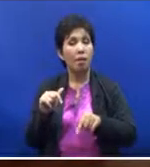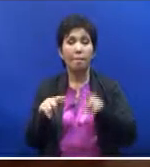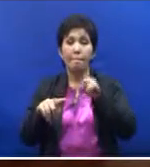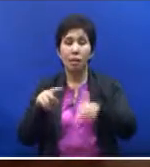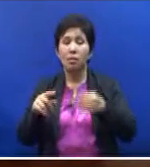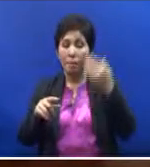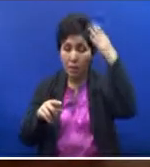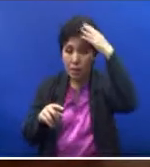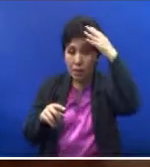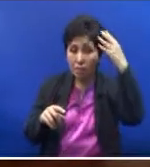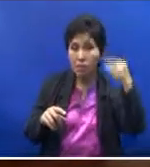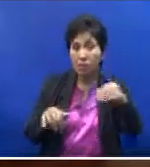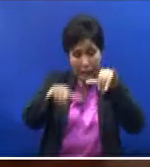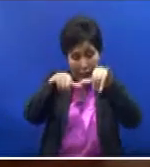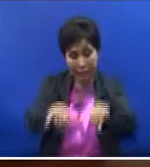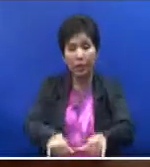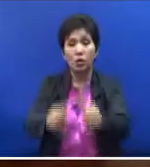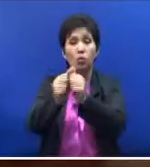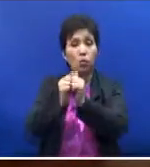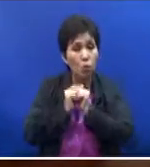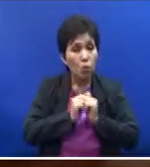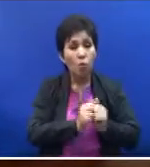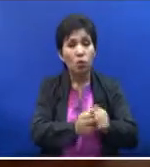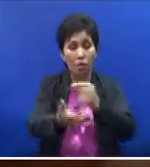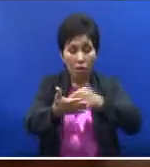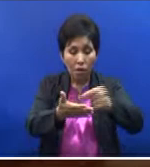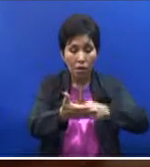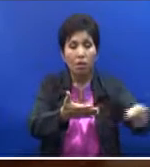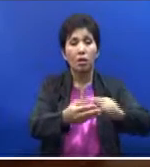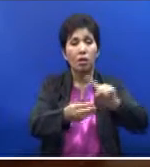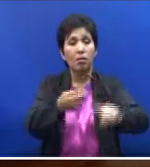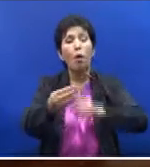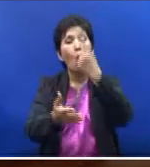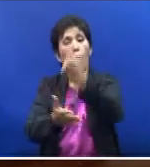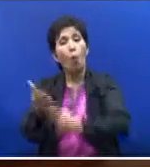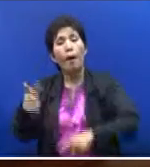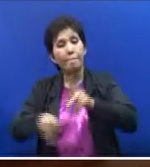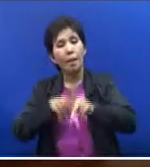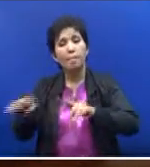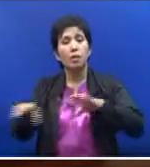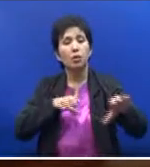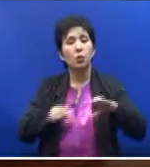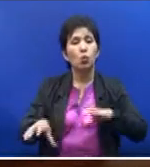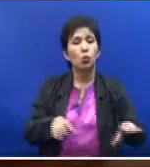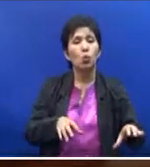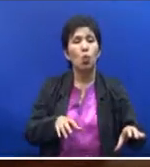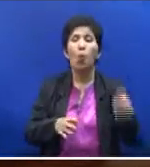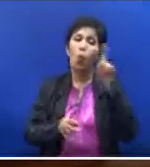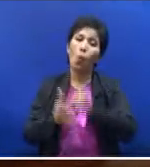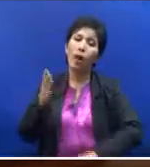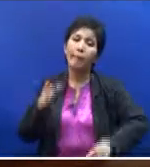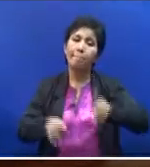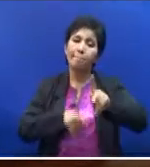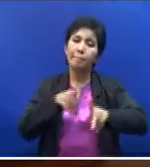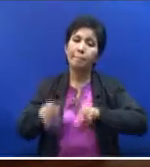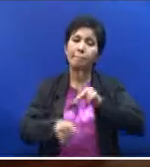on their experience when they stay together, they are going to write about what people feel, okay, what